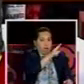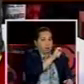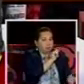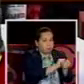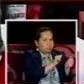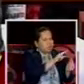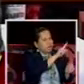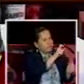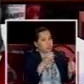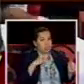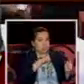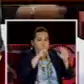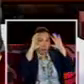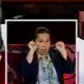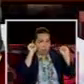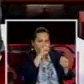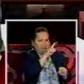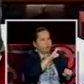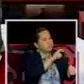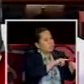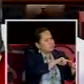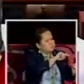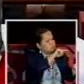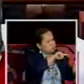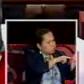anong oras? 2:30 ho hanggang